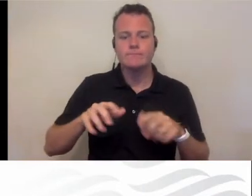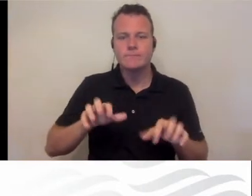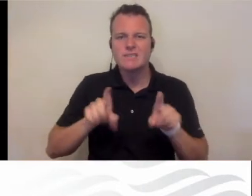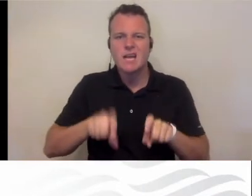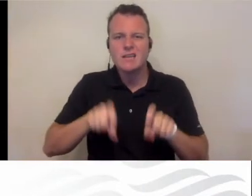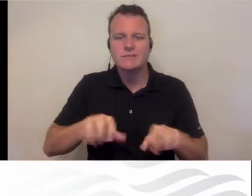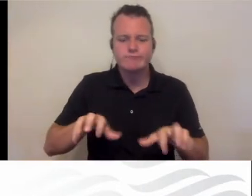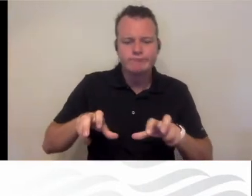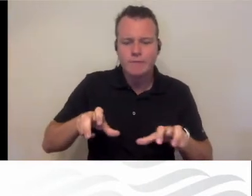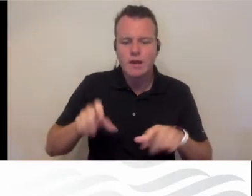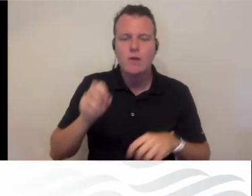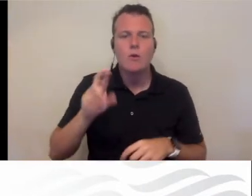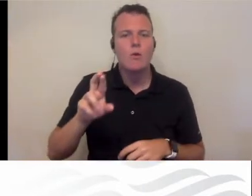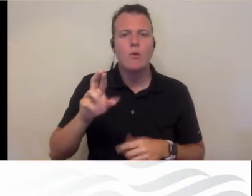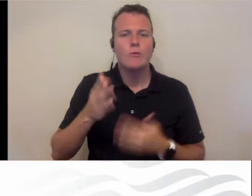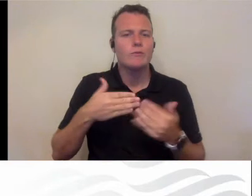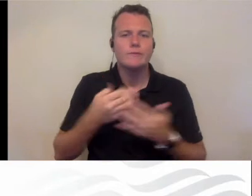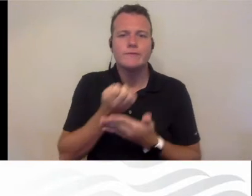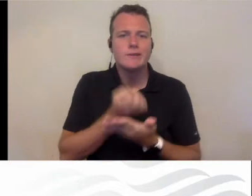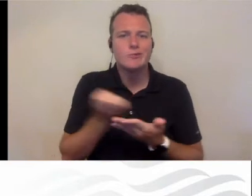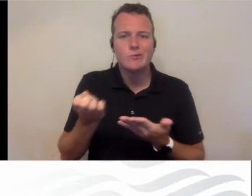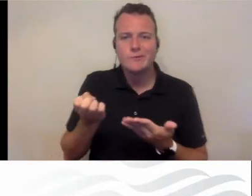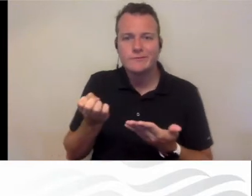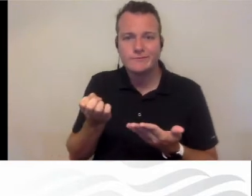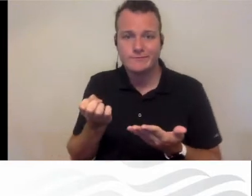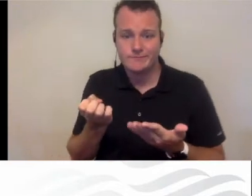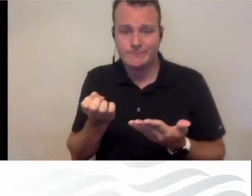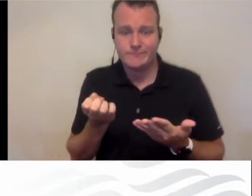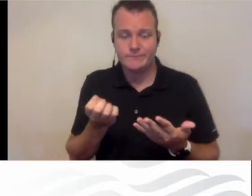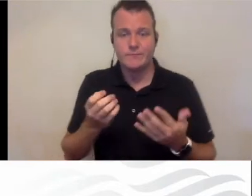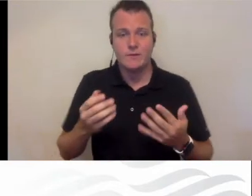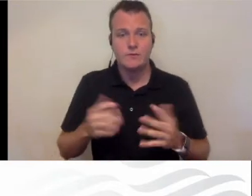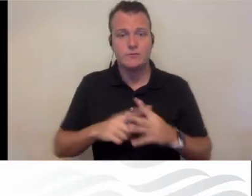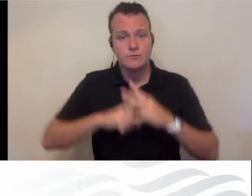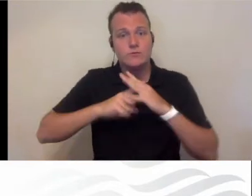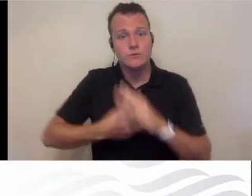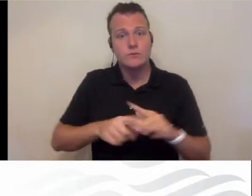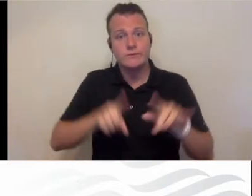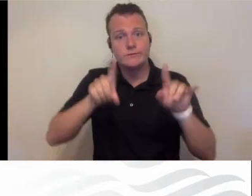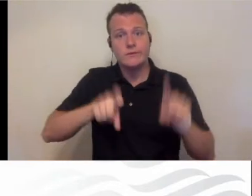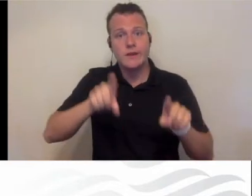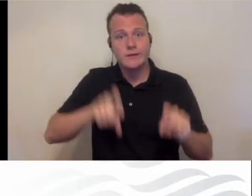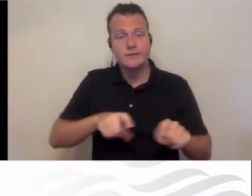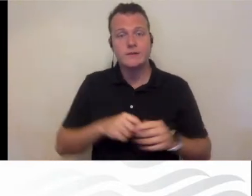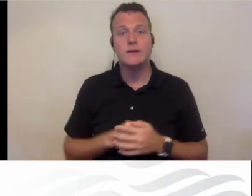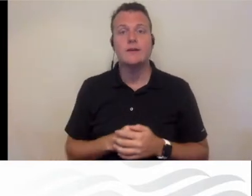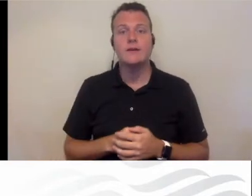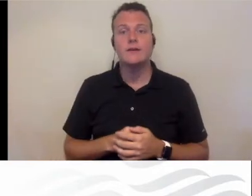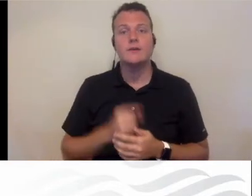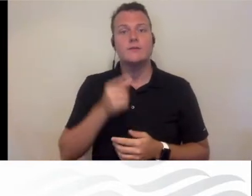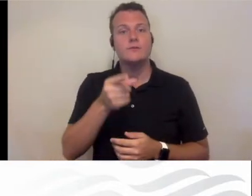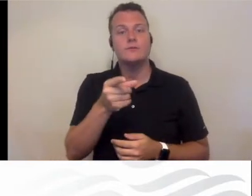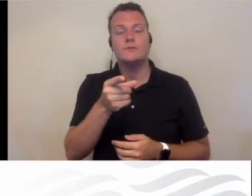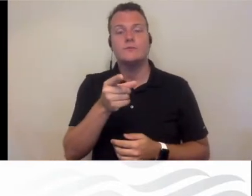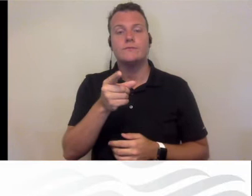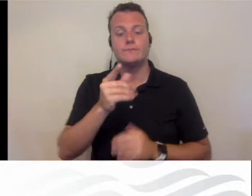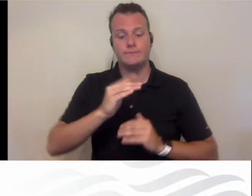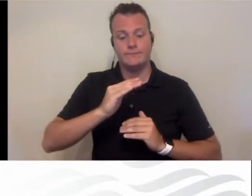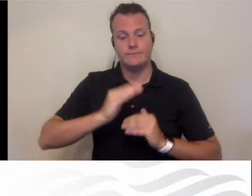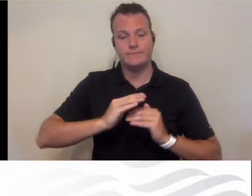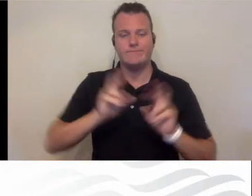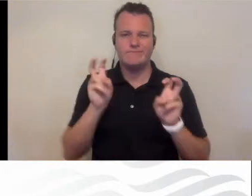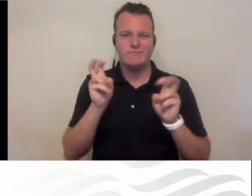whatever piece of equipment you're sitting in front of to provide the testing that you do, you're building a